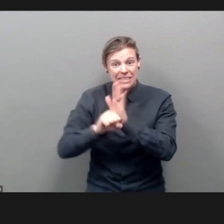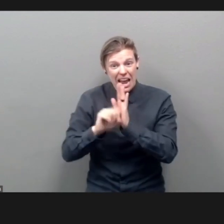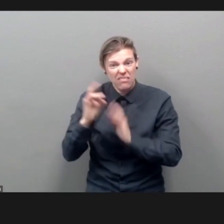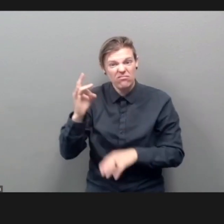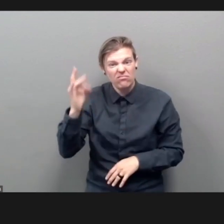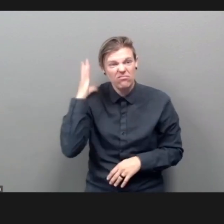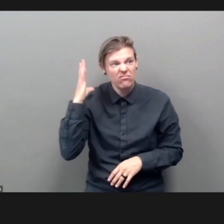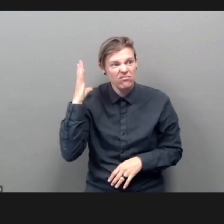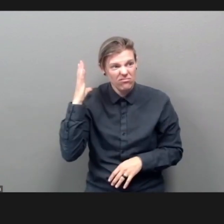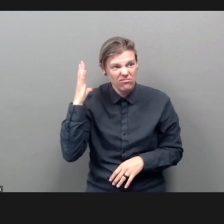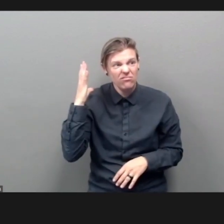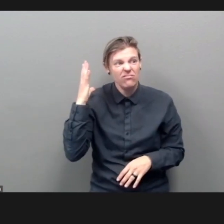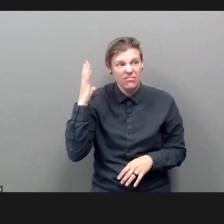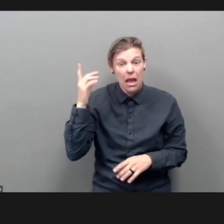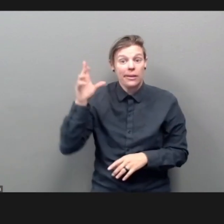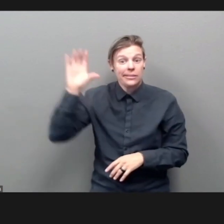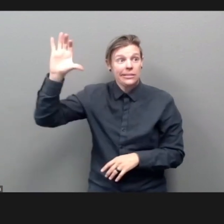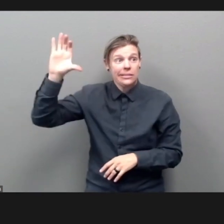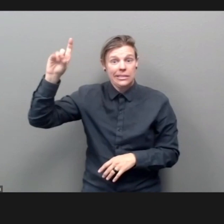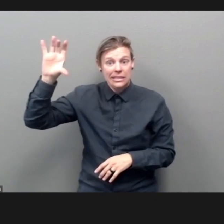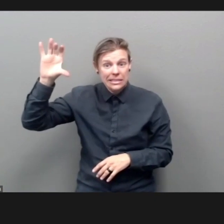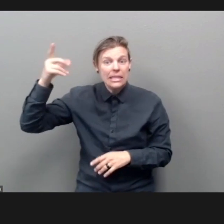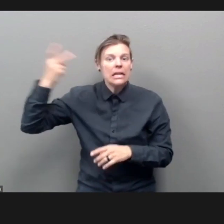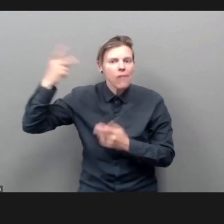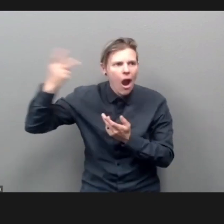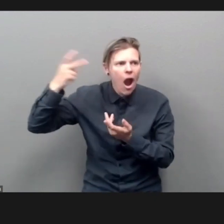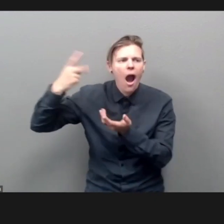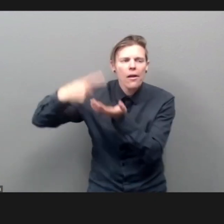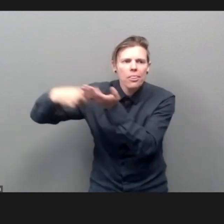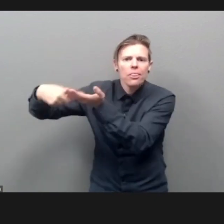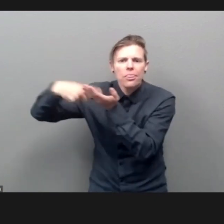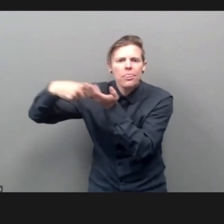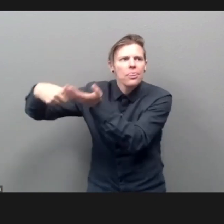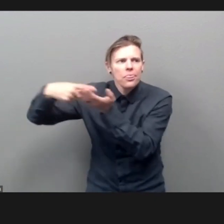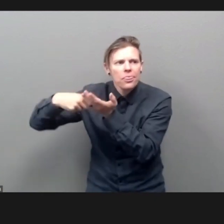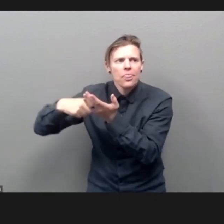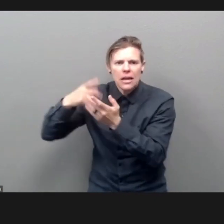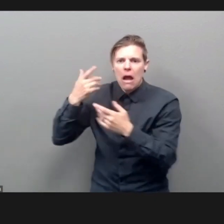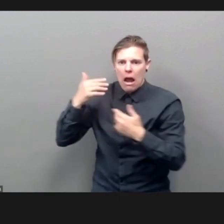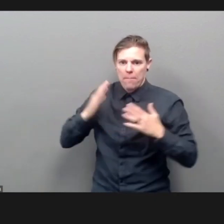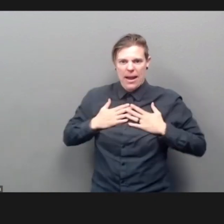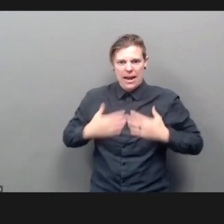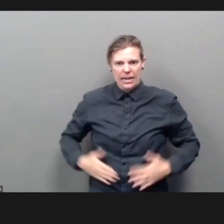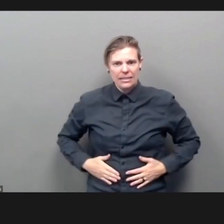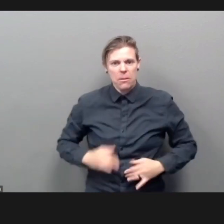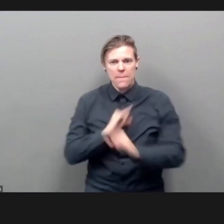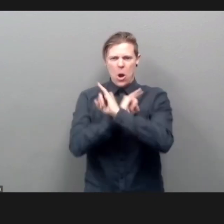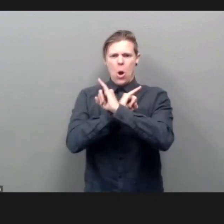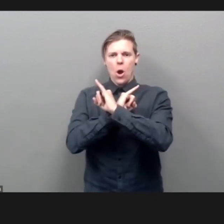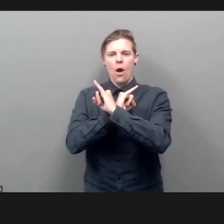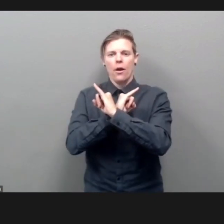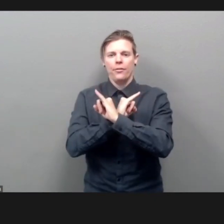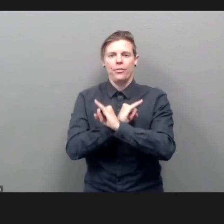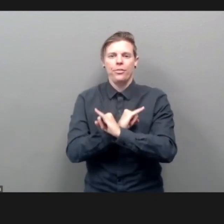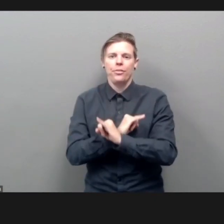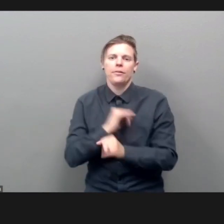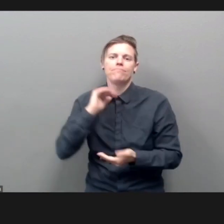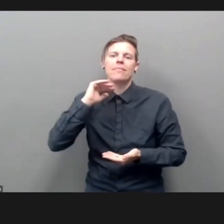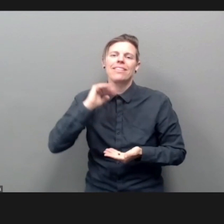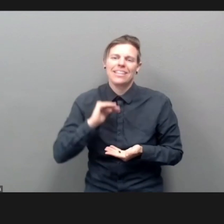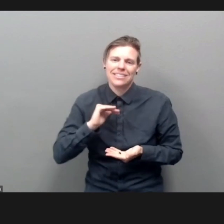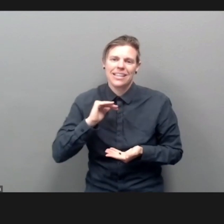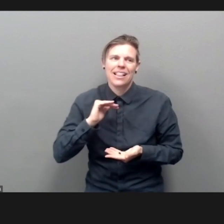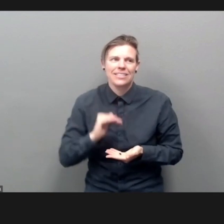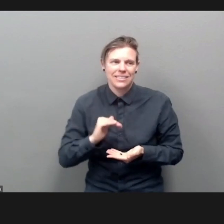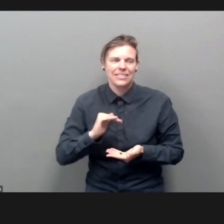CDC is debating when immunity wanes and to what degree that it wanes, that because we are